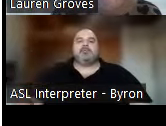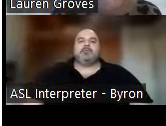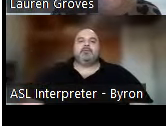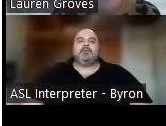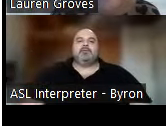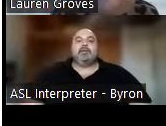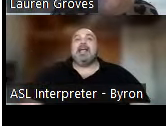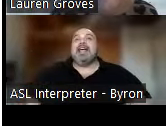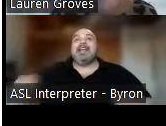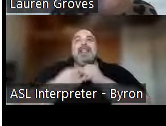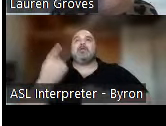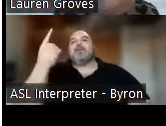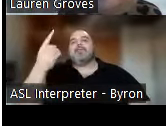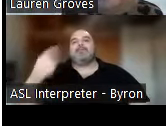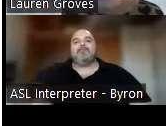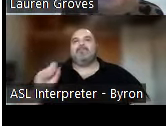last slide.